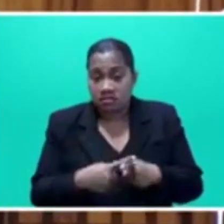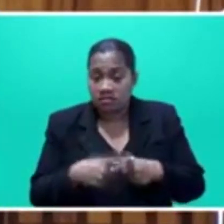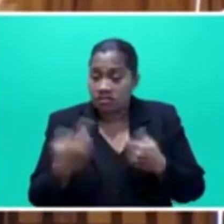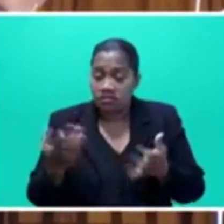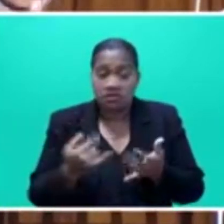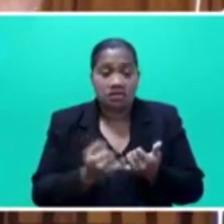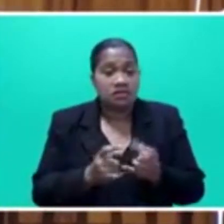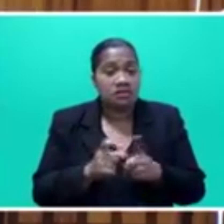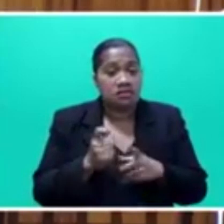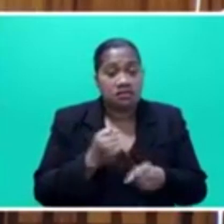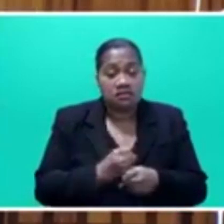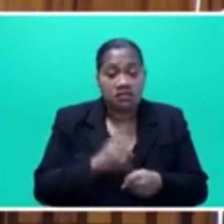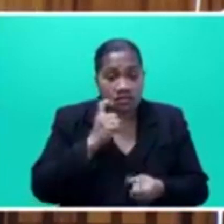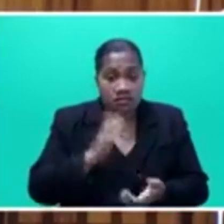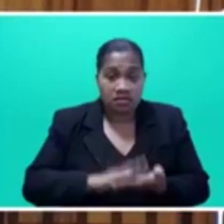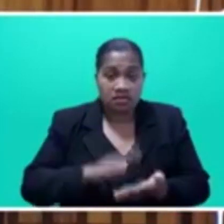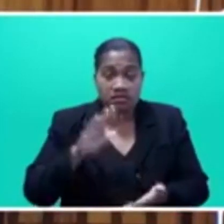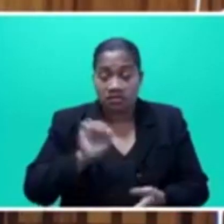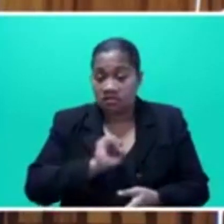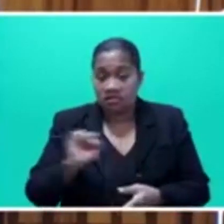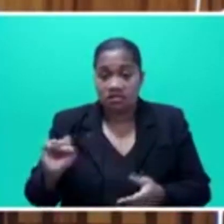they do increase ECAL?